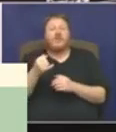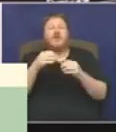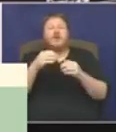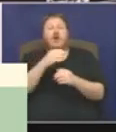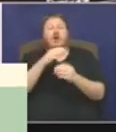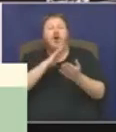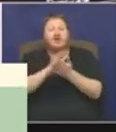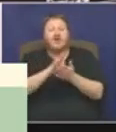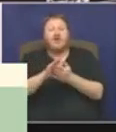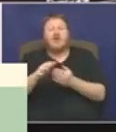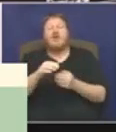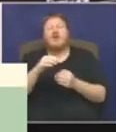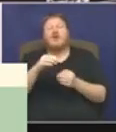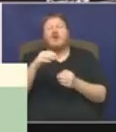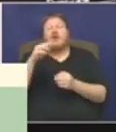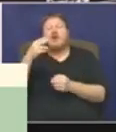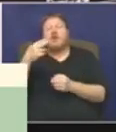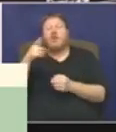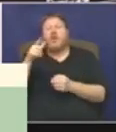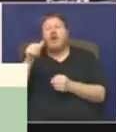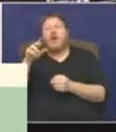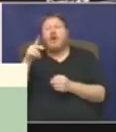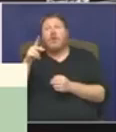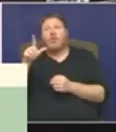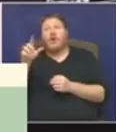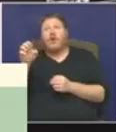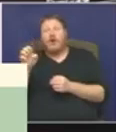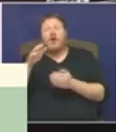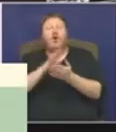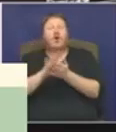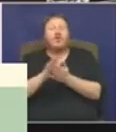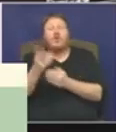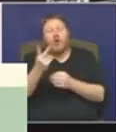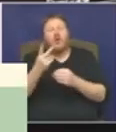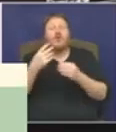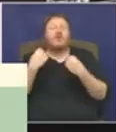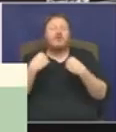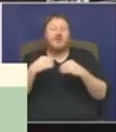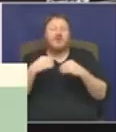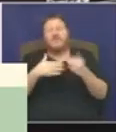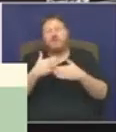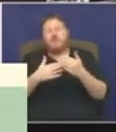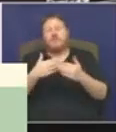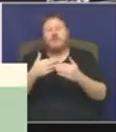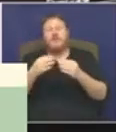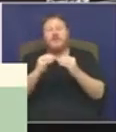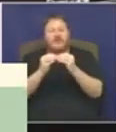Hostel, which with designs, approvals, and beneficiary administration processes that are